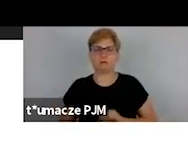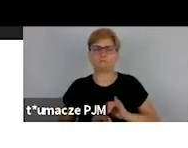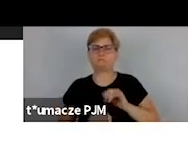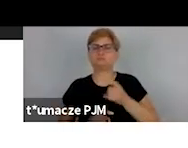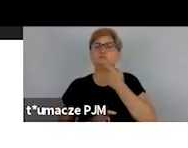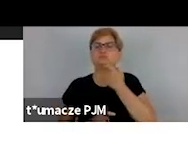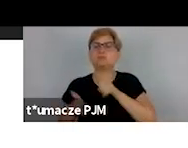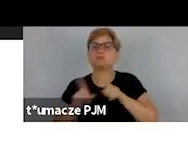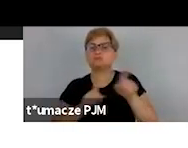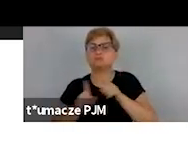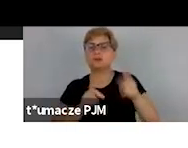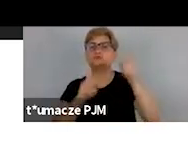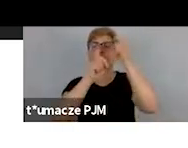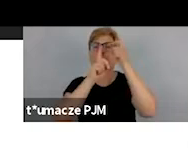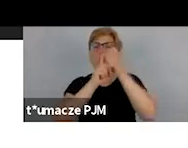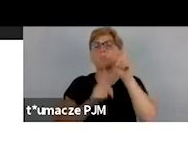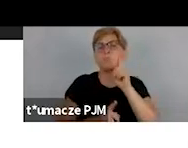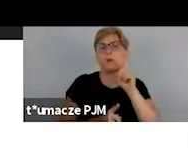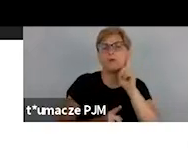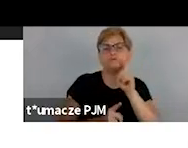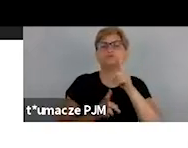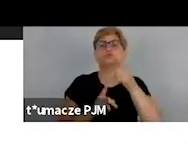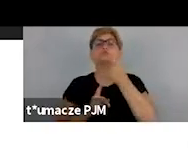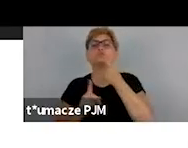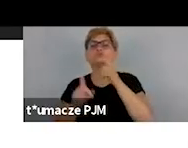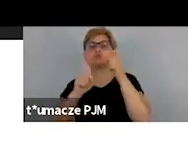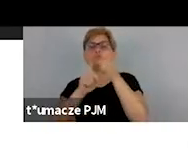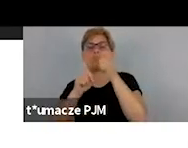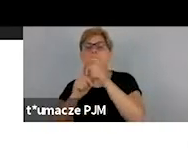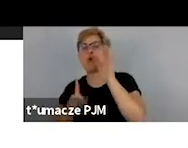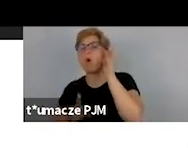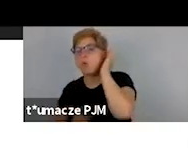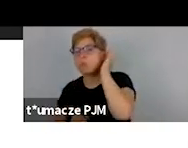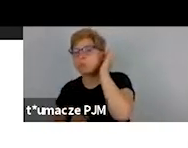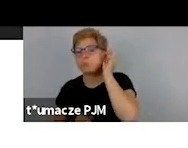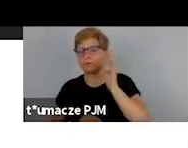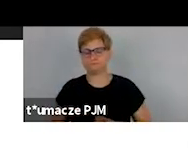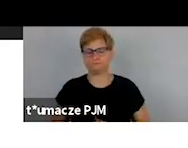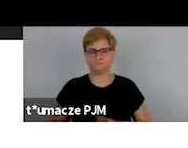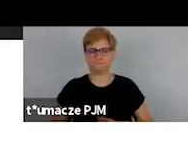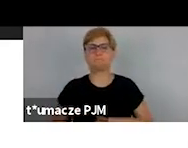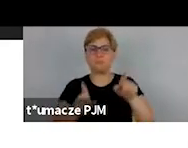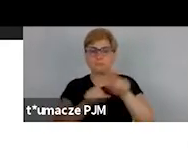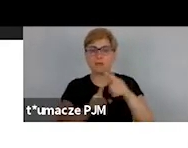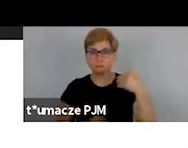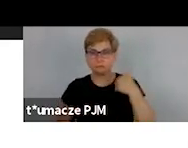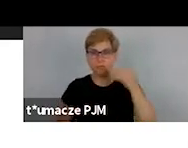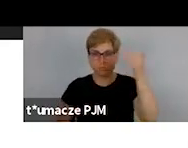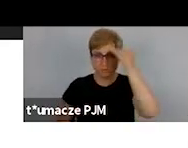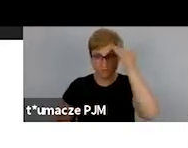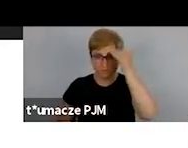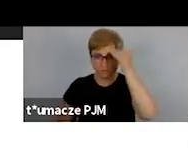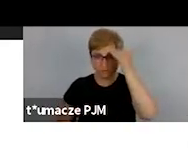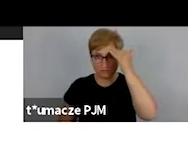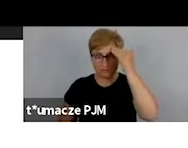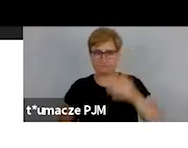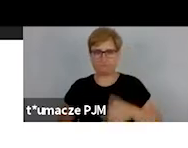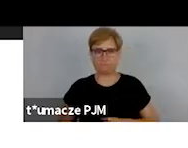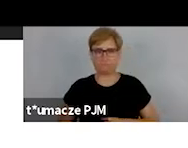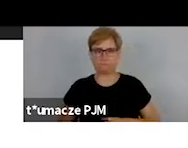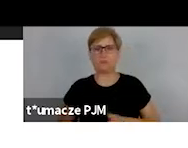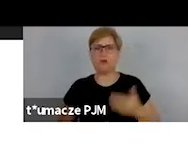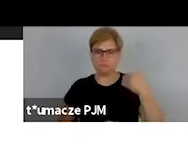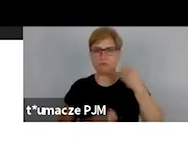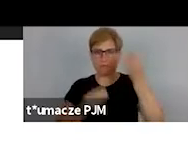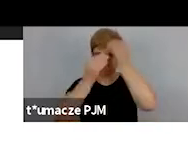very widespread patriarchal norms. A third of the men believed that if a man had paid